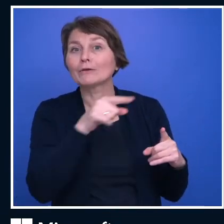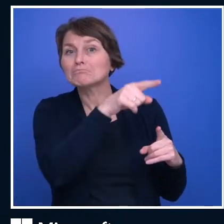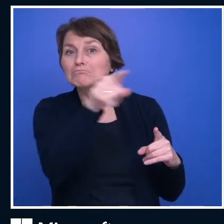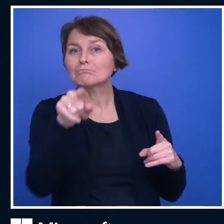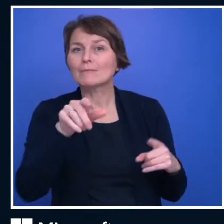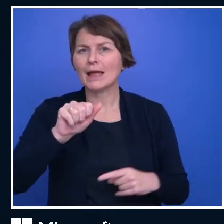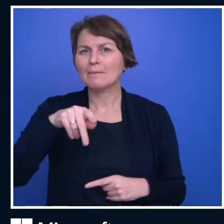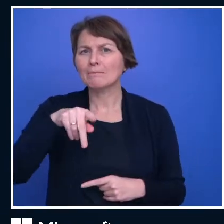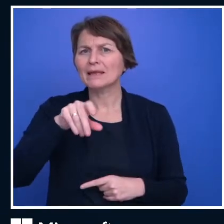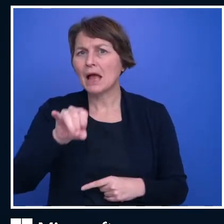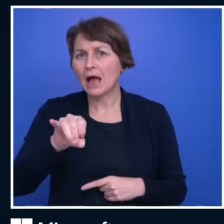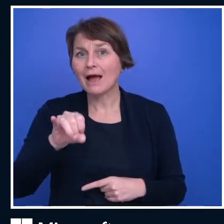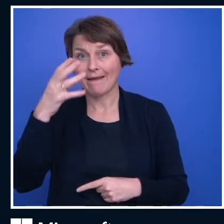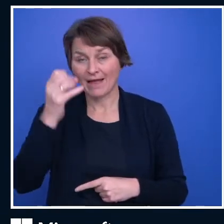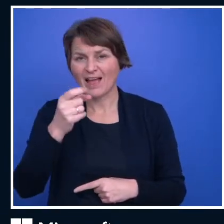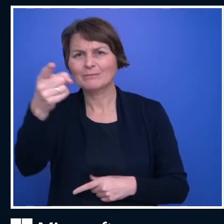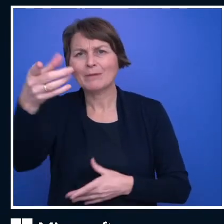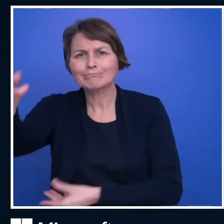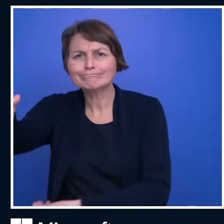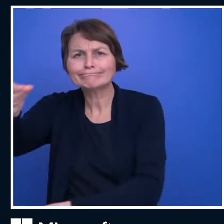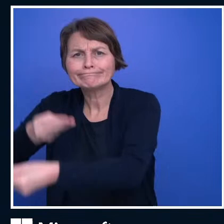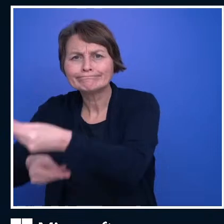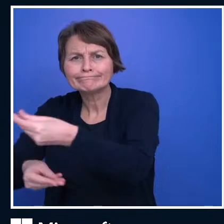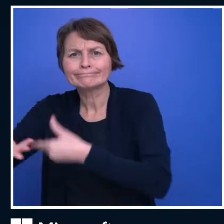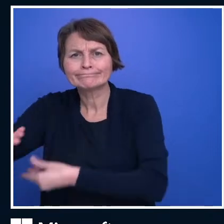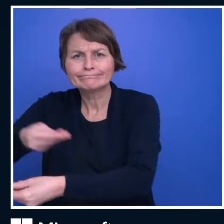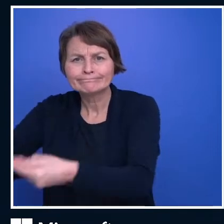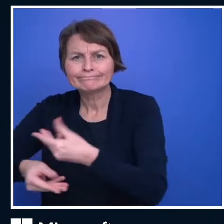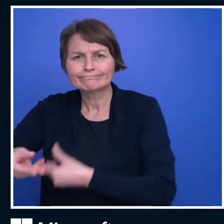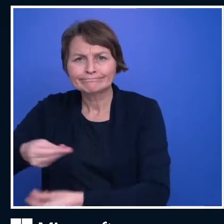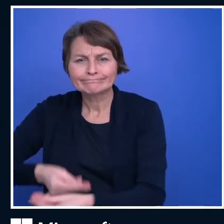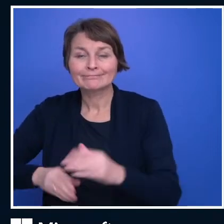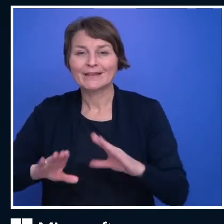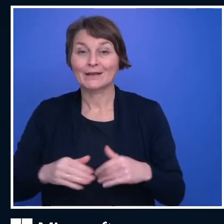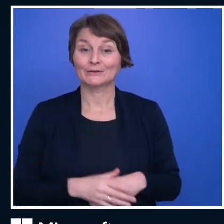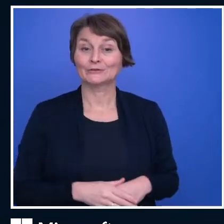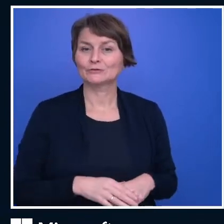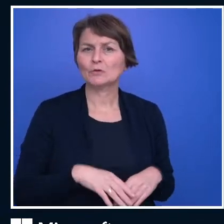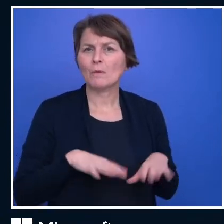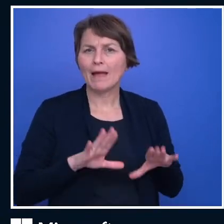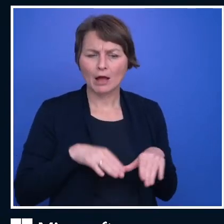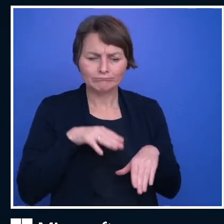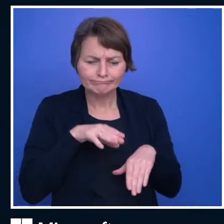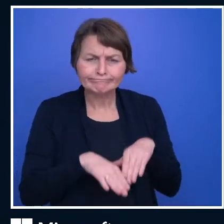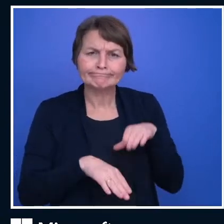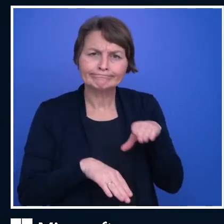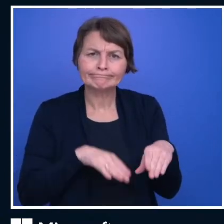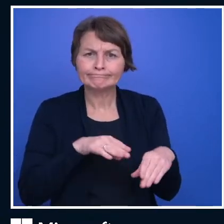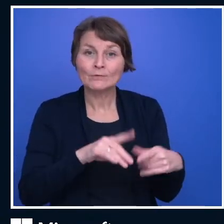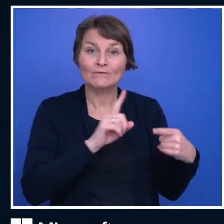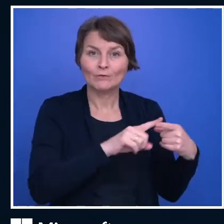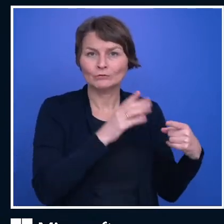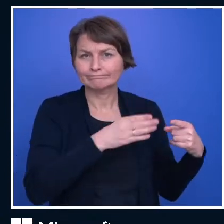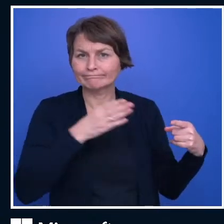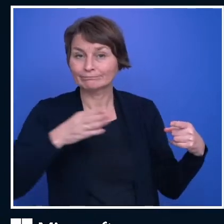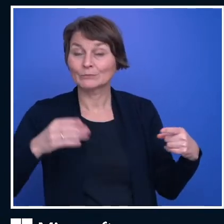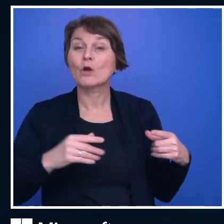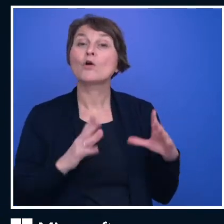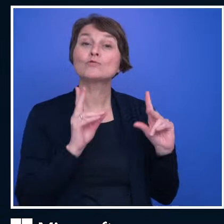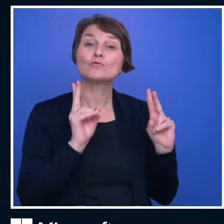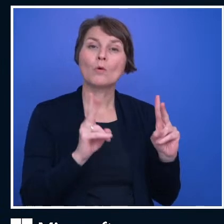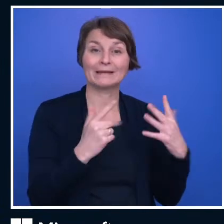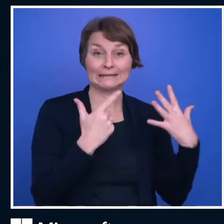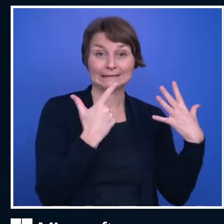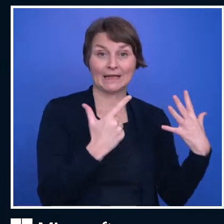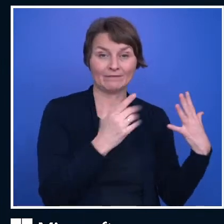So when we go through each step by step of this process, genuinely we have 7 steps of this process. We take